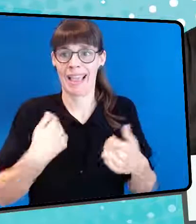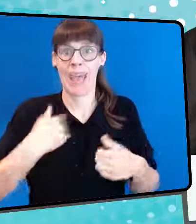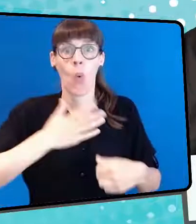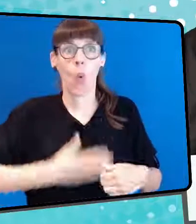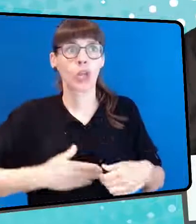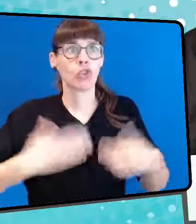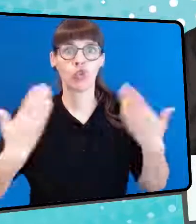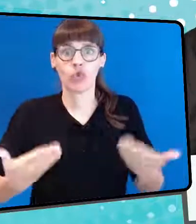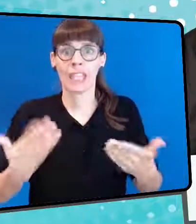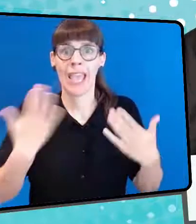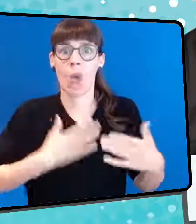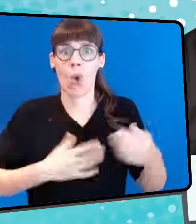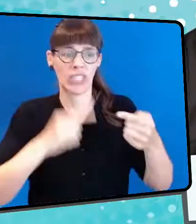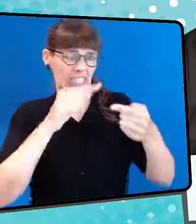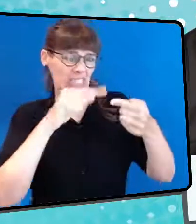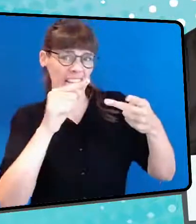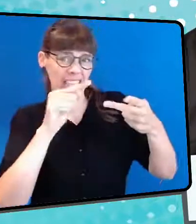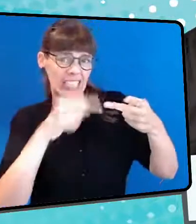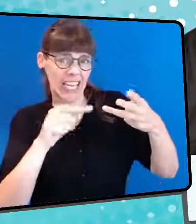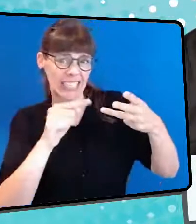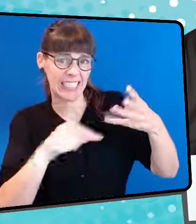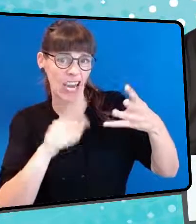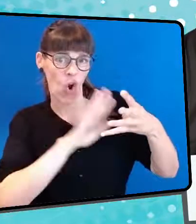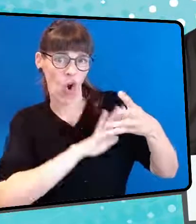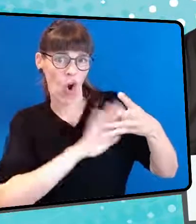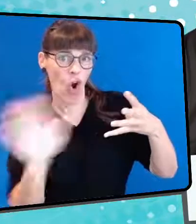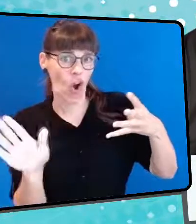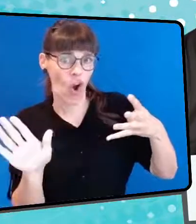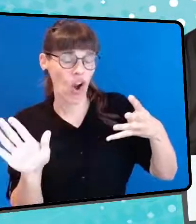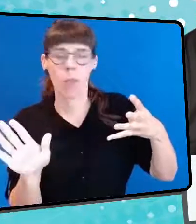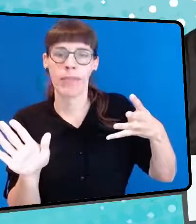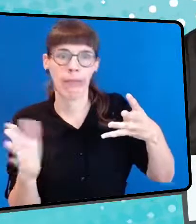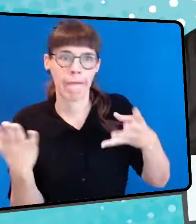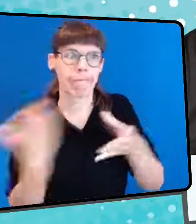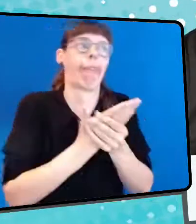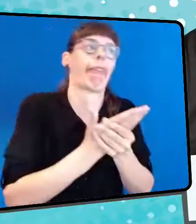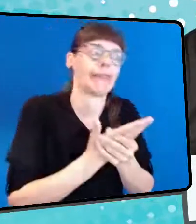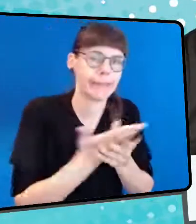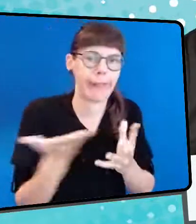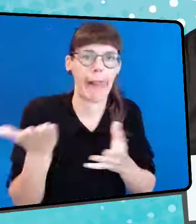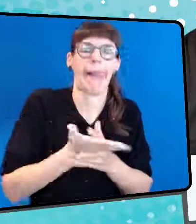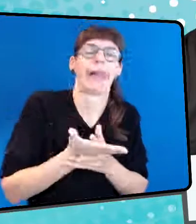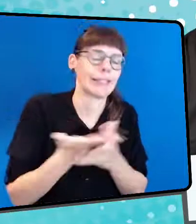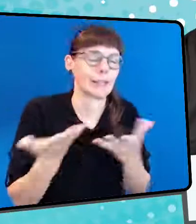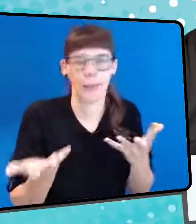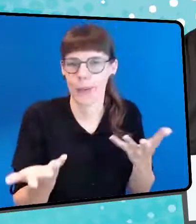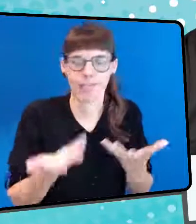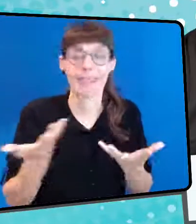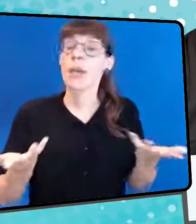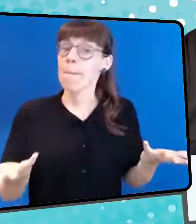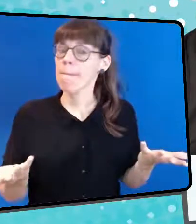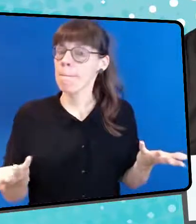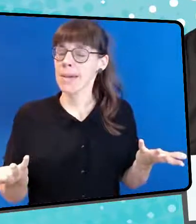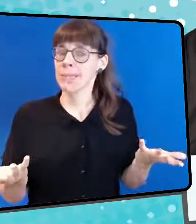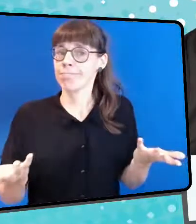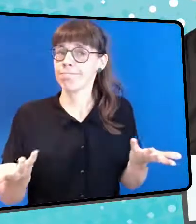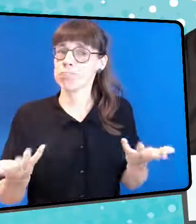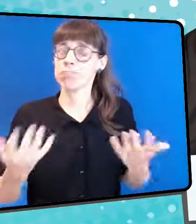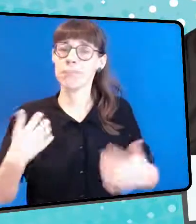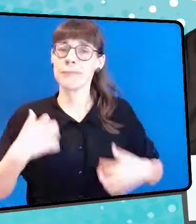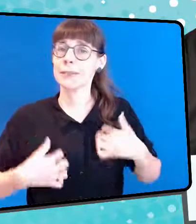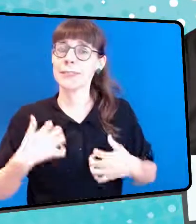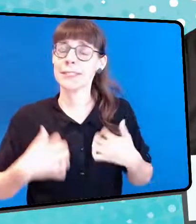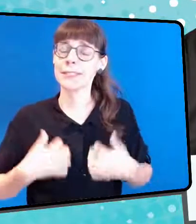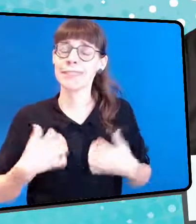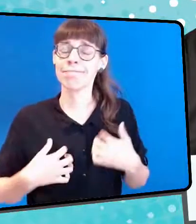I'll try and do as many of them as I can, but stuff comes in from all over the place. But it does make it interesting,